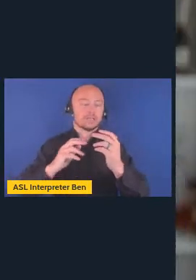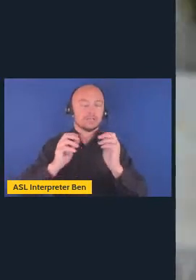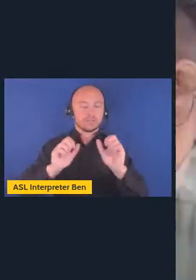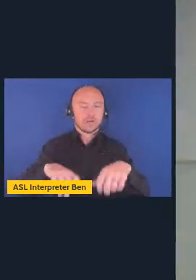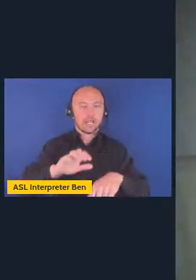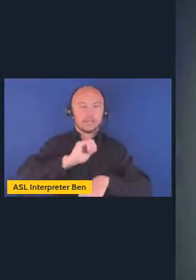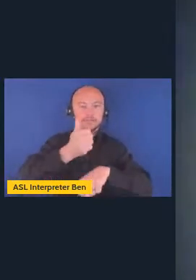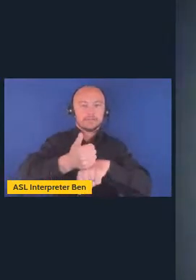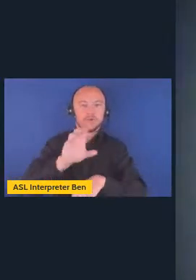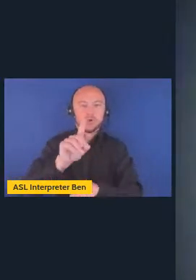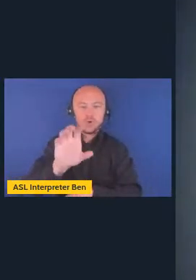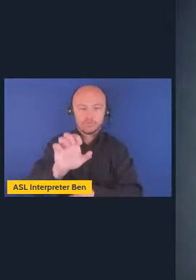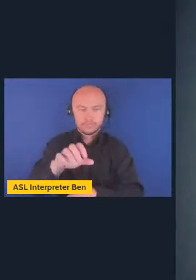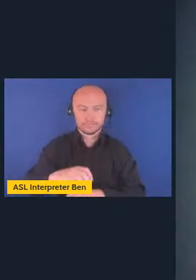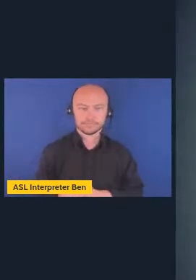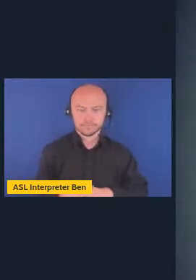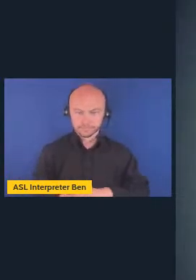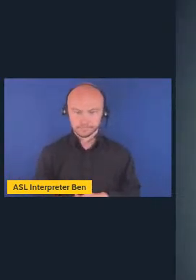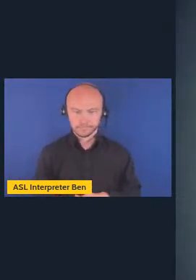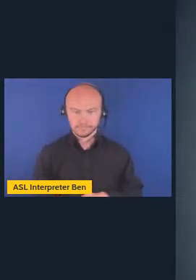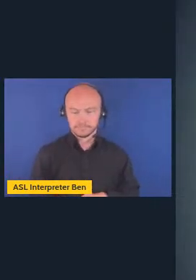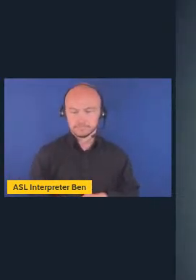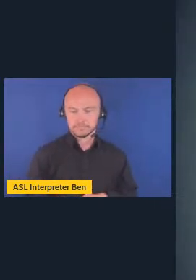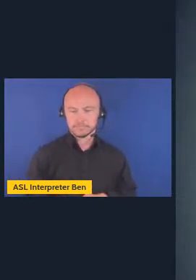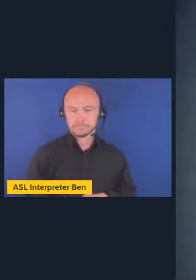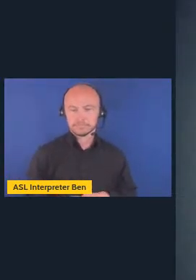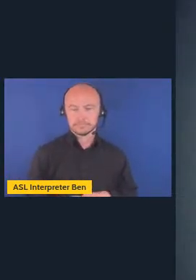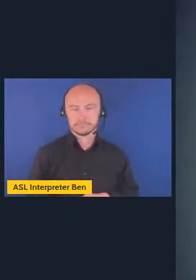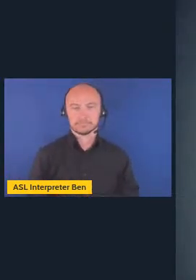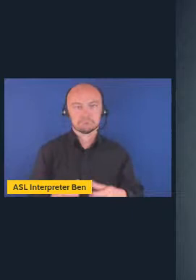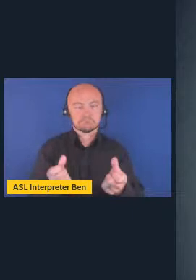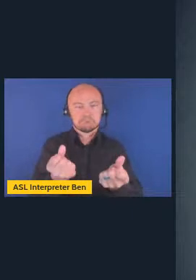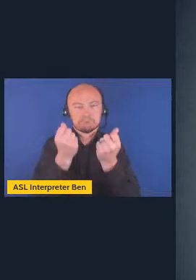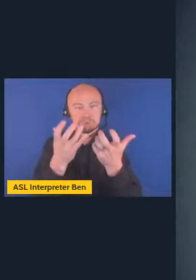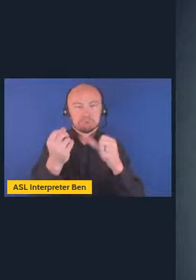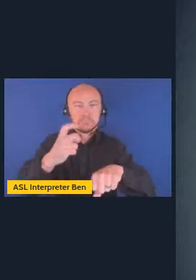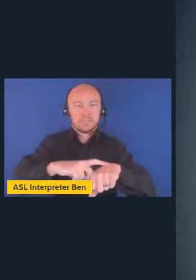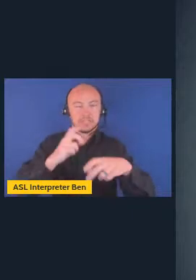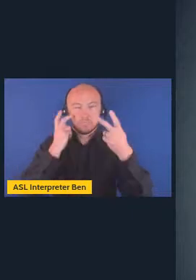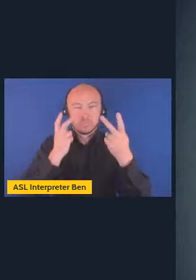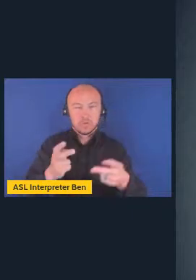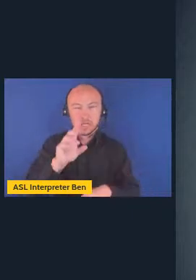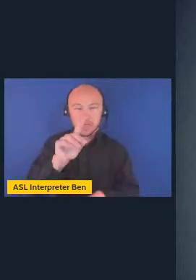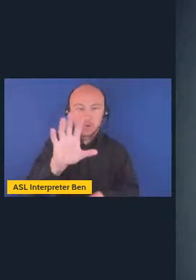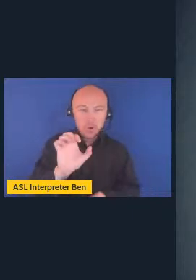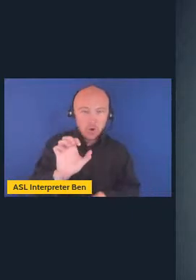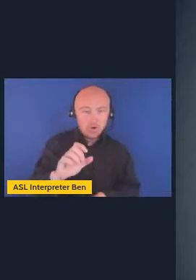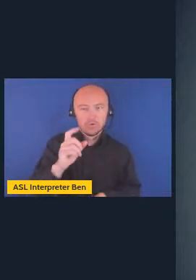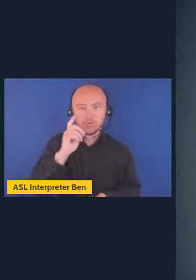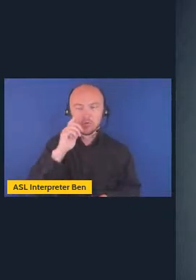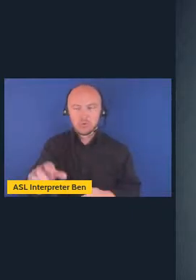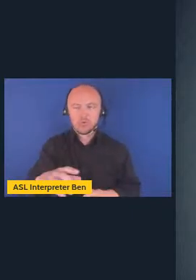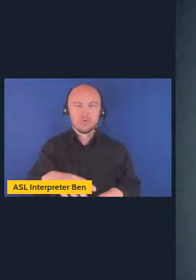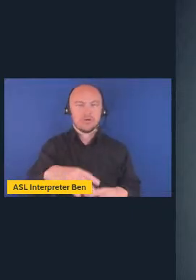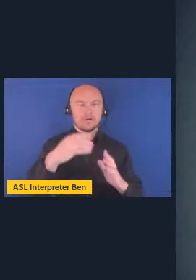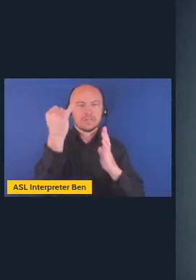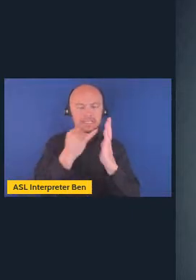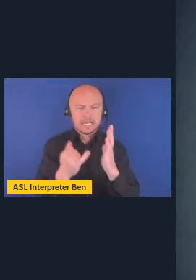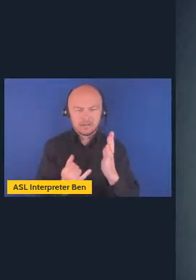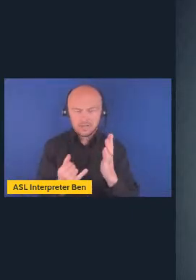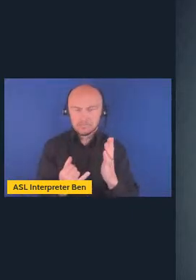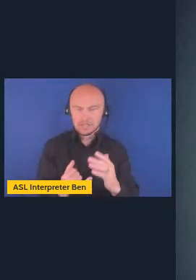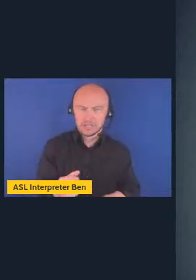code. How many times have you looked at a piece of code or an architecture diagram and thought, I